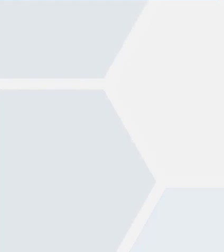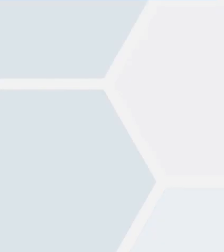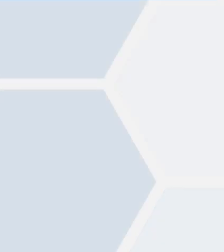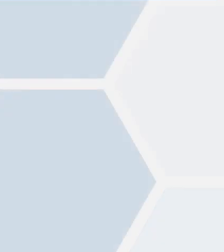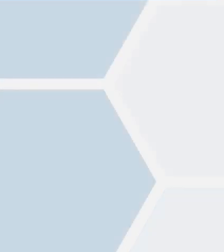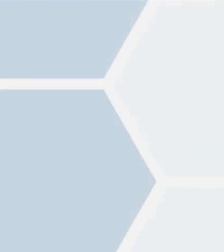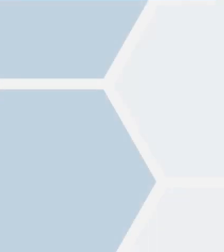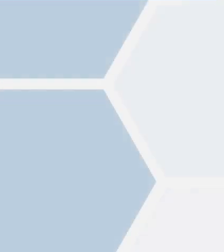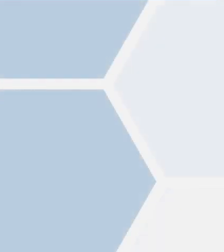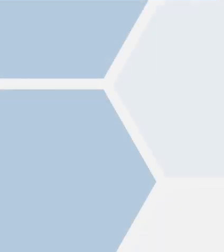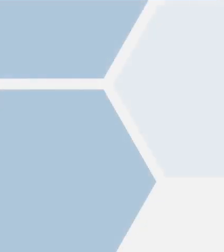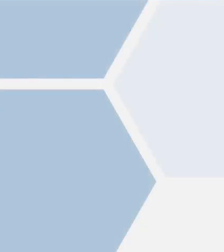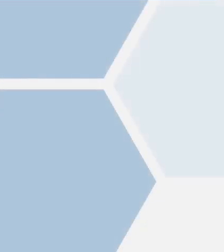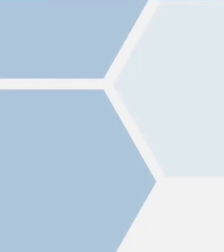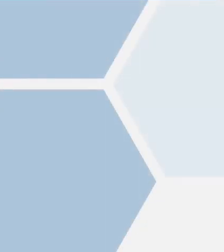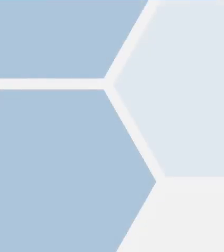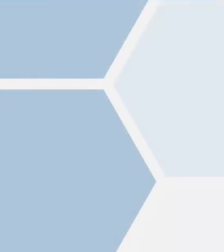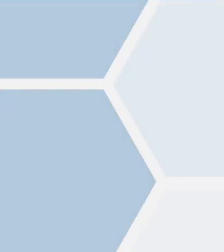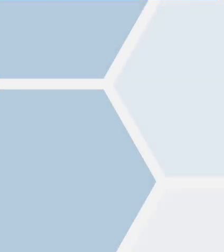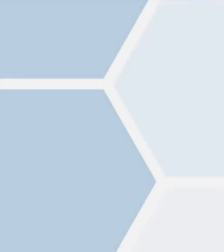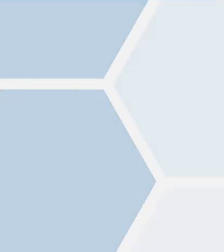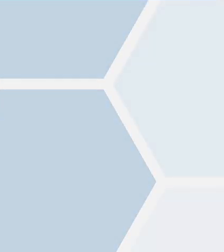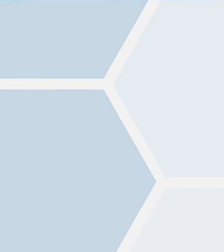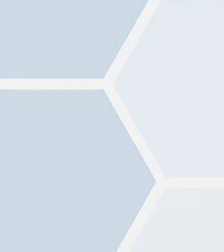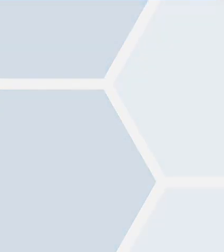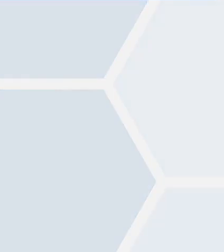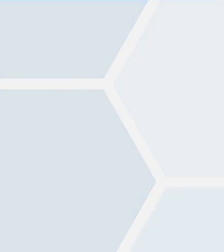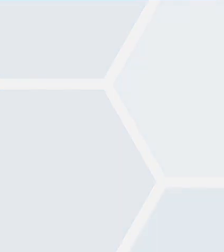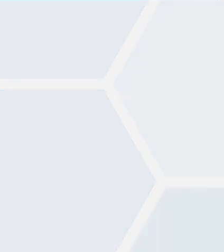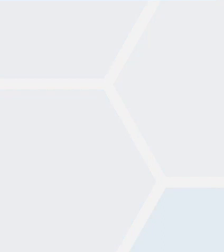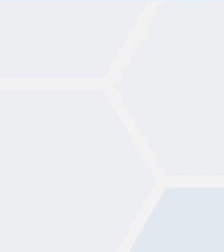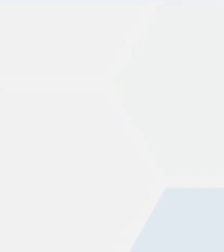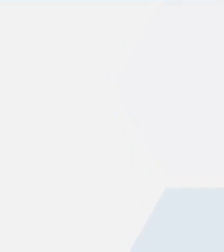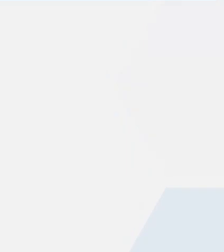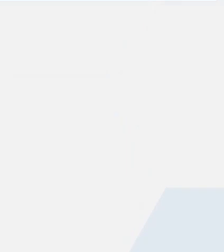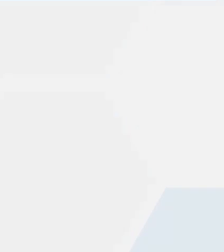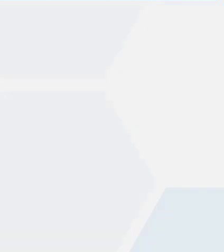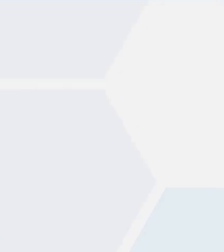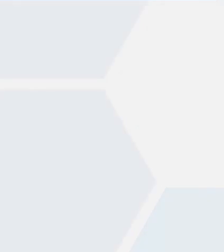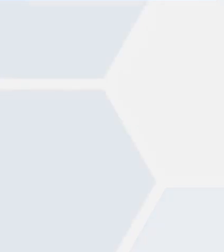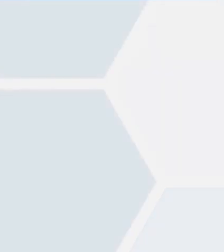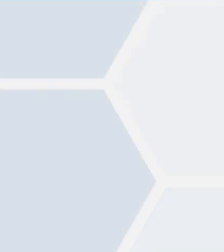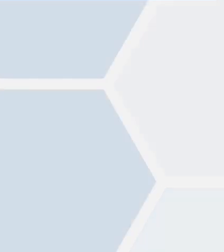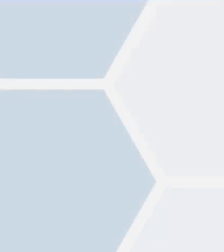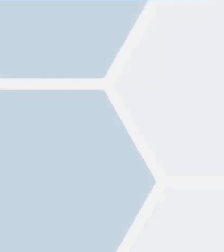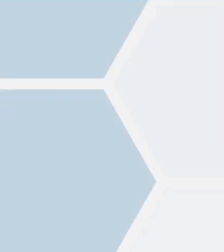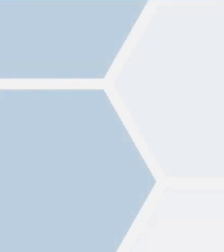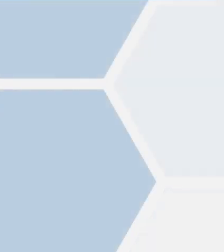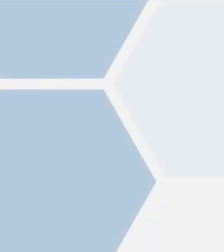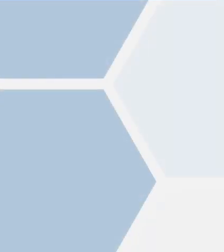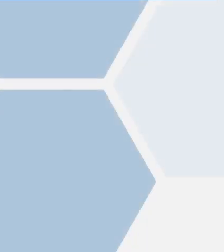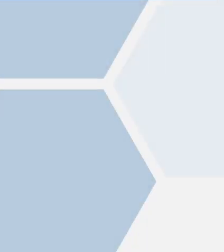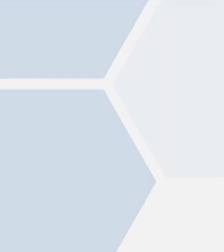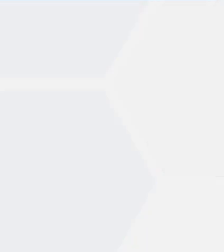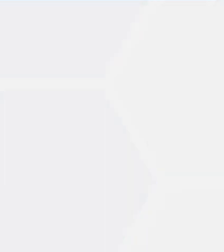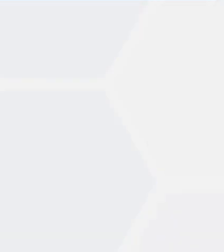to Tita-Maija, participating from Finland, and ask you, Tita, do you have a reaction to this result?